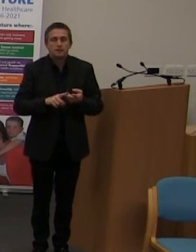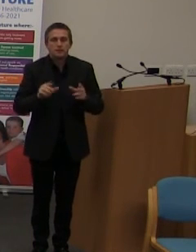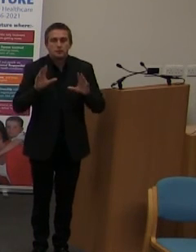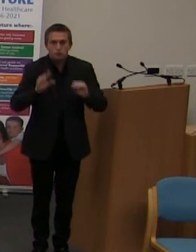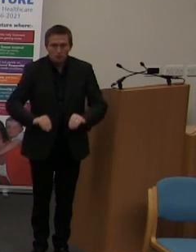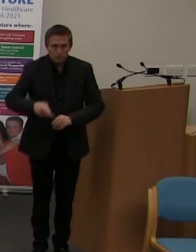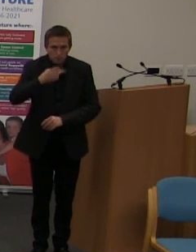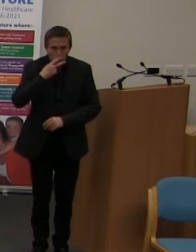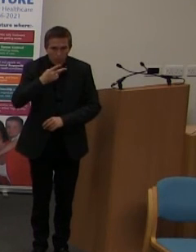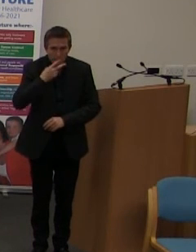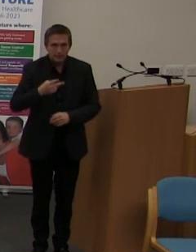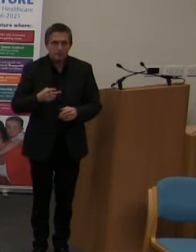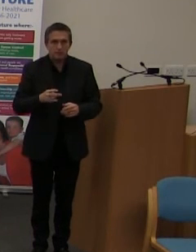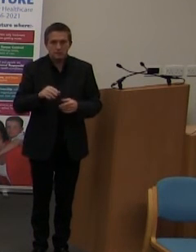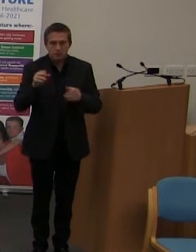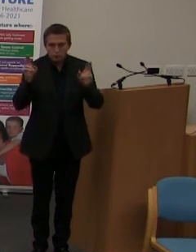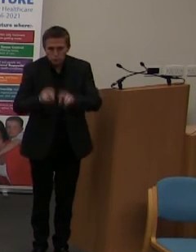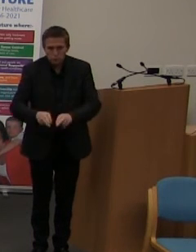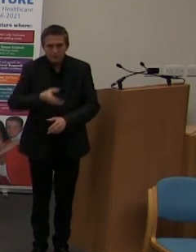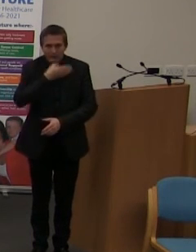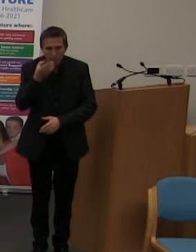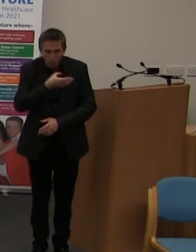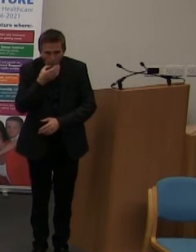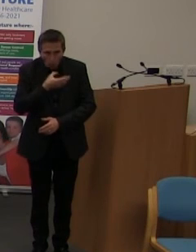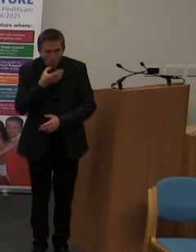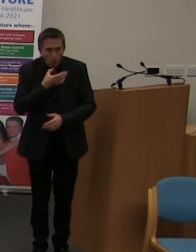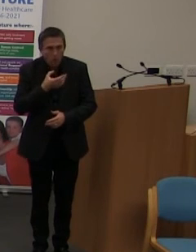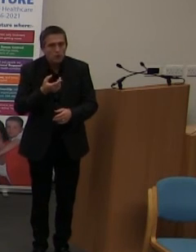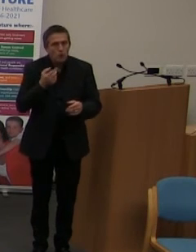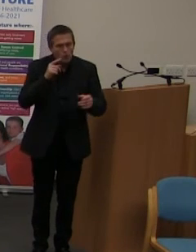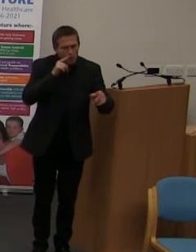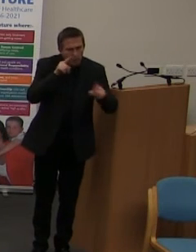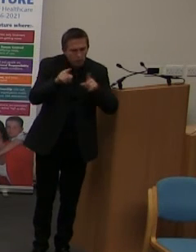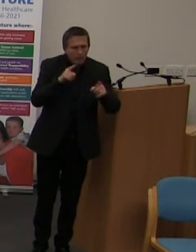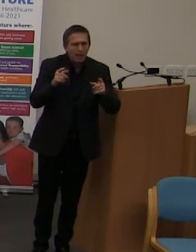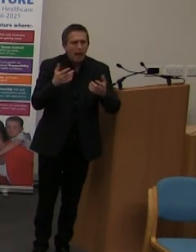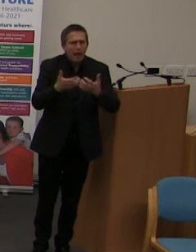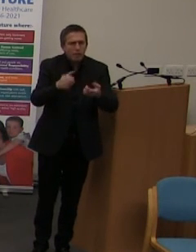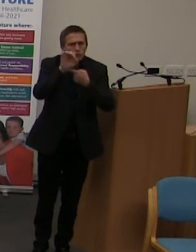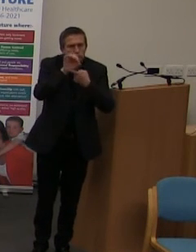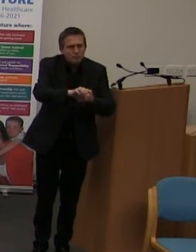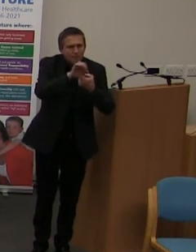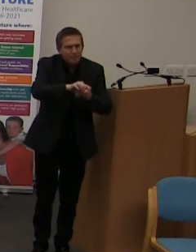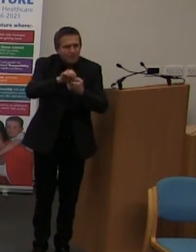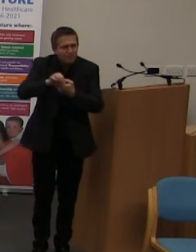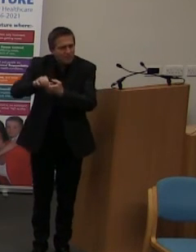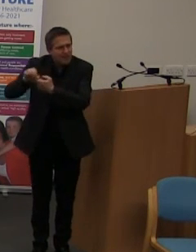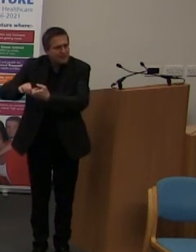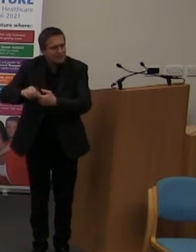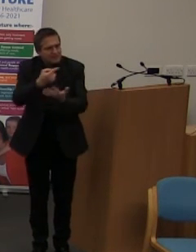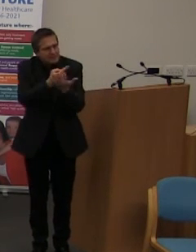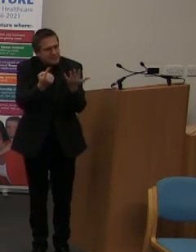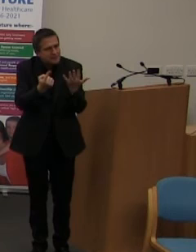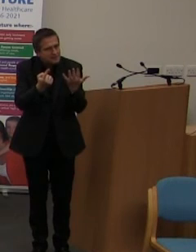smoking, alcohol dependency and misuse, a whole host of things that we reckon are preventable,